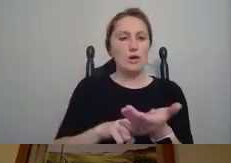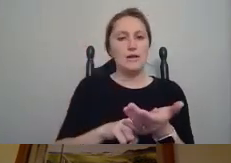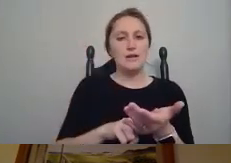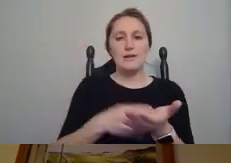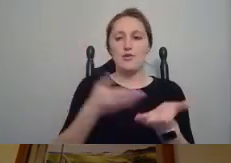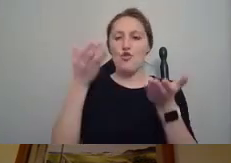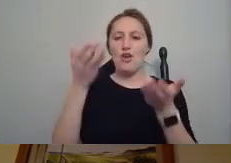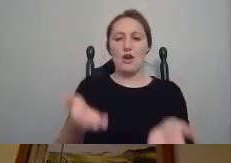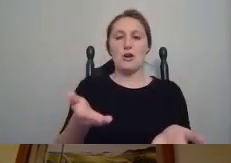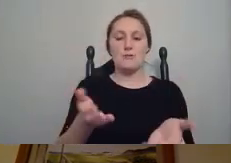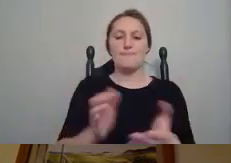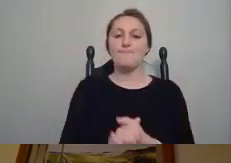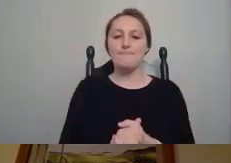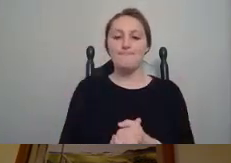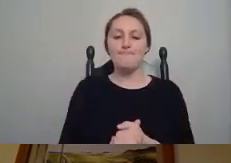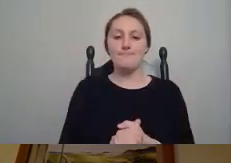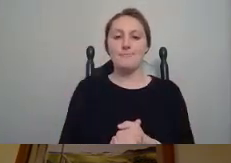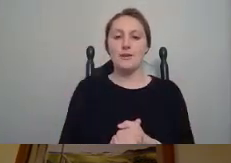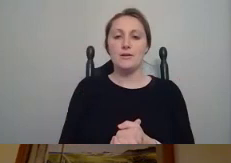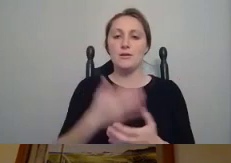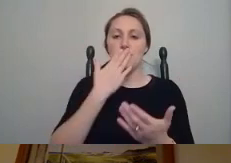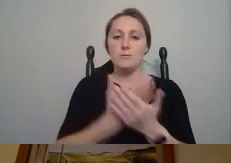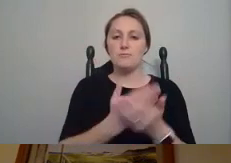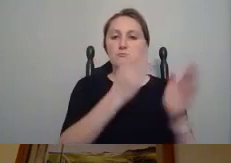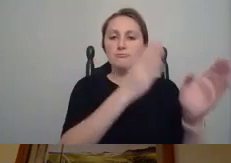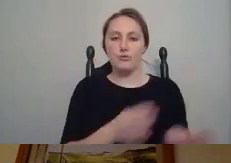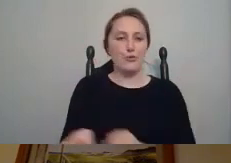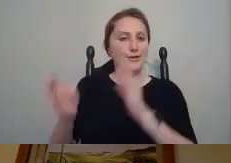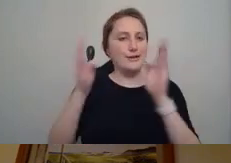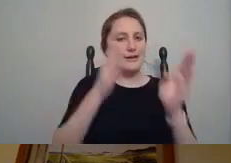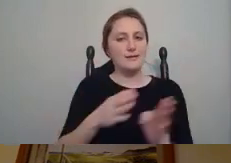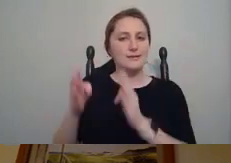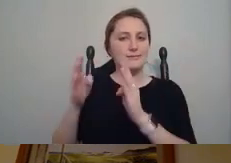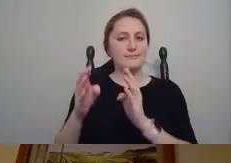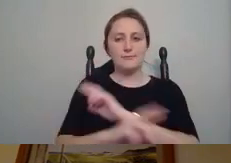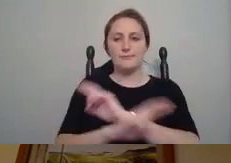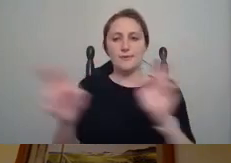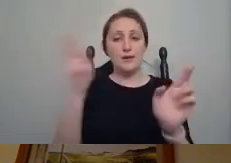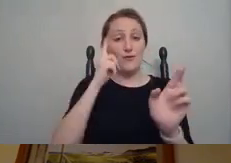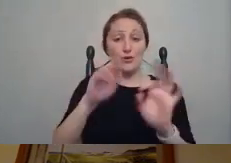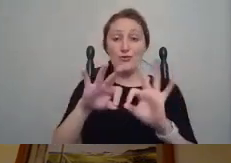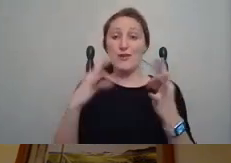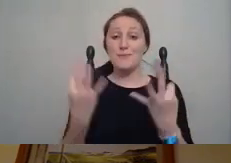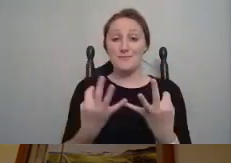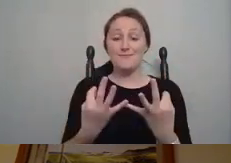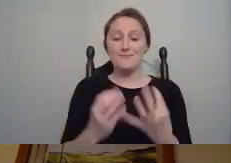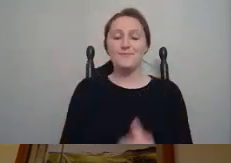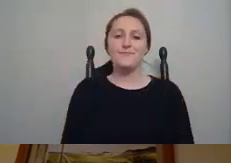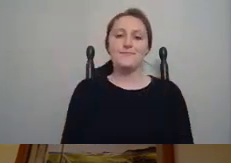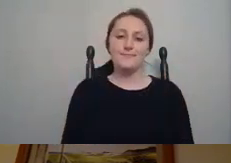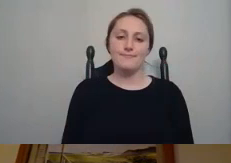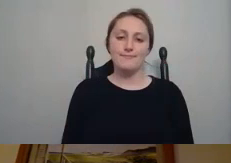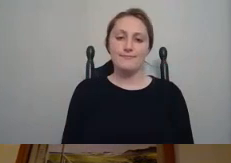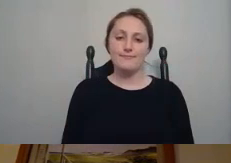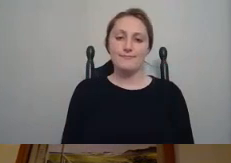be well organized and presentable for families. One of the things we plan on having in